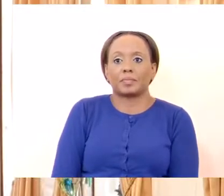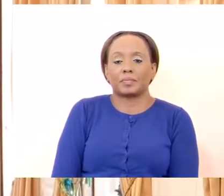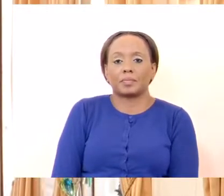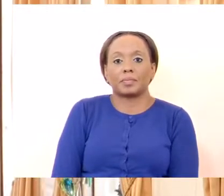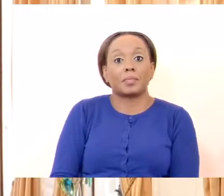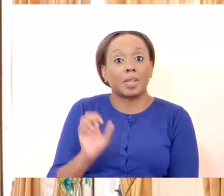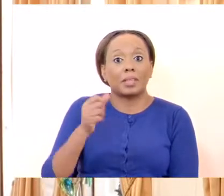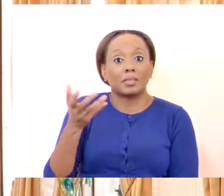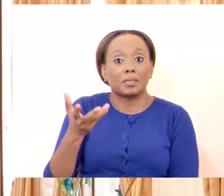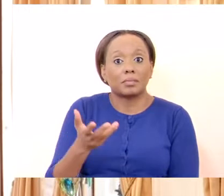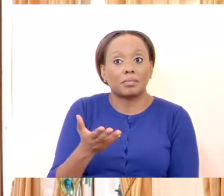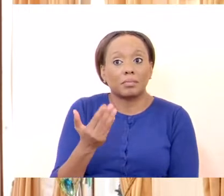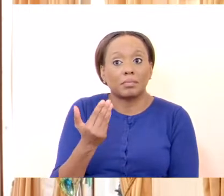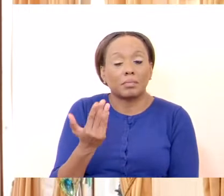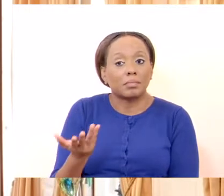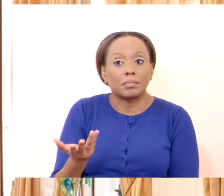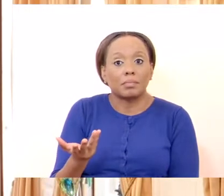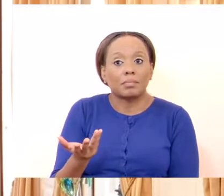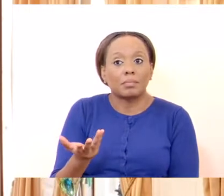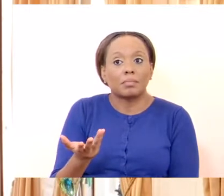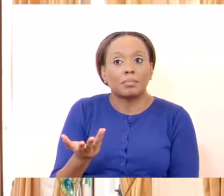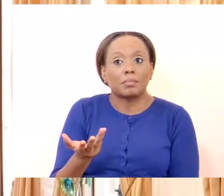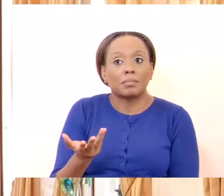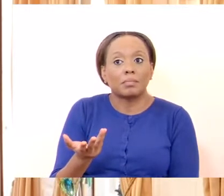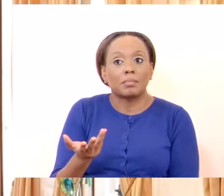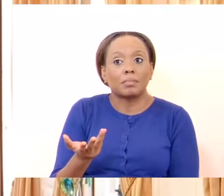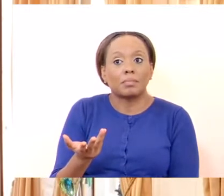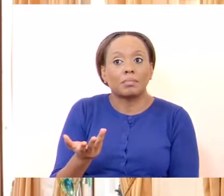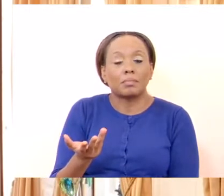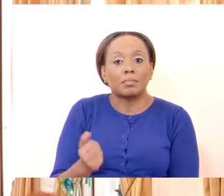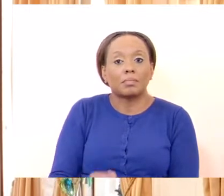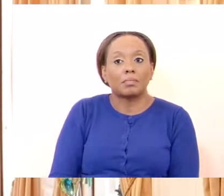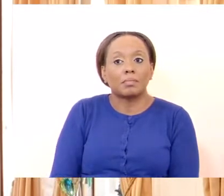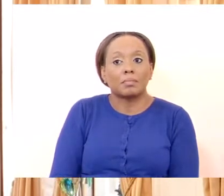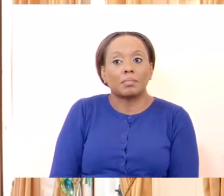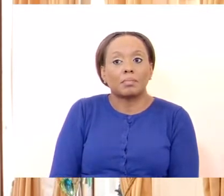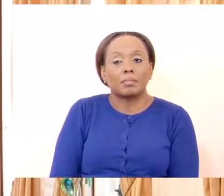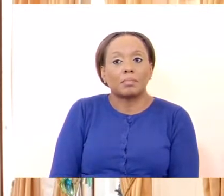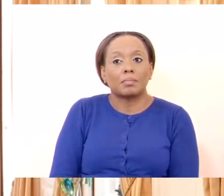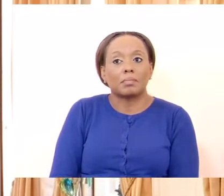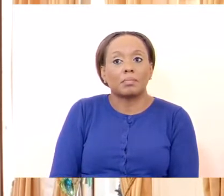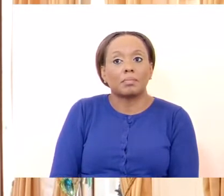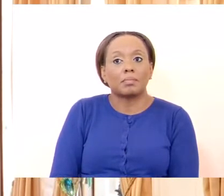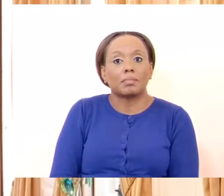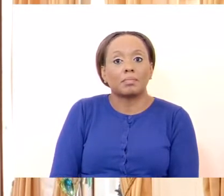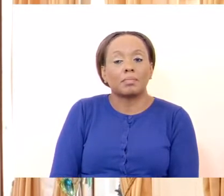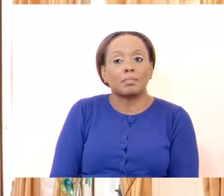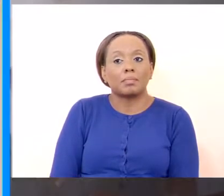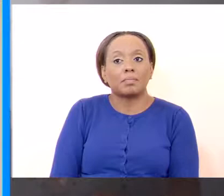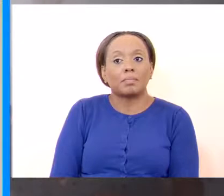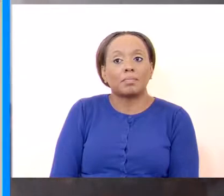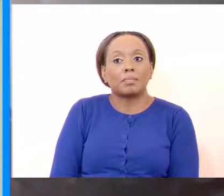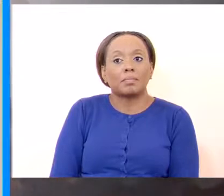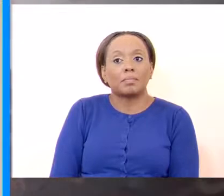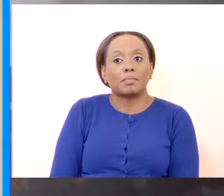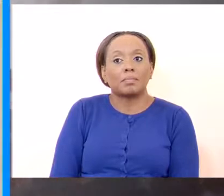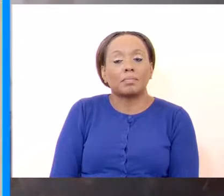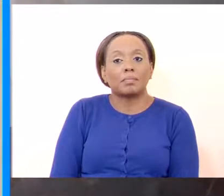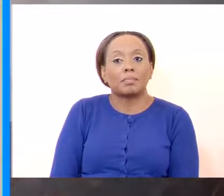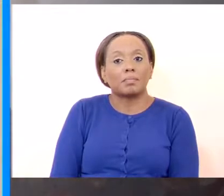Yes, ma'am, we're hearing you, but we have difficulty receiving you. Sorry about